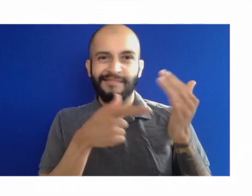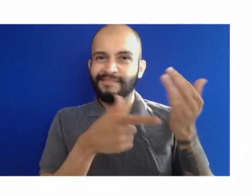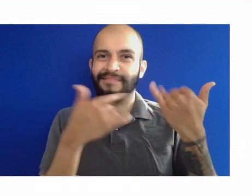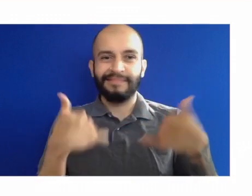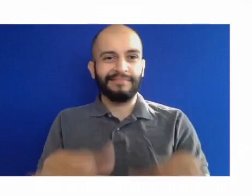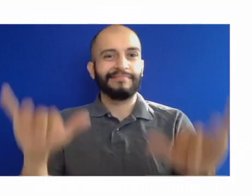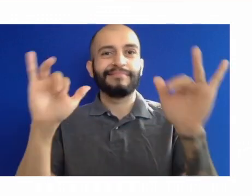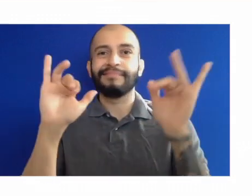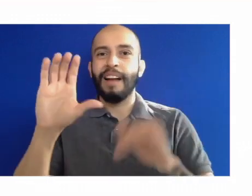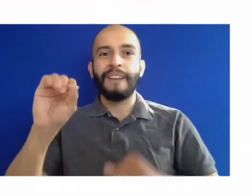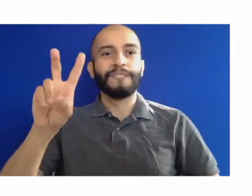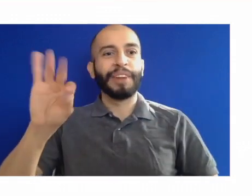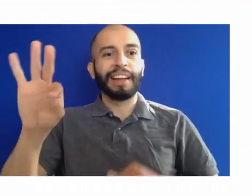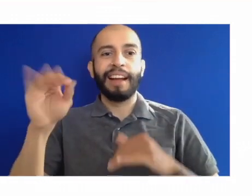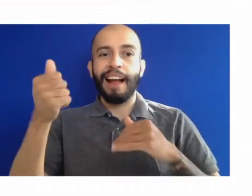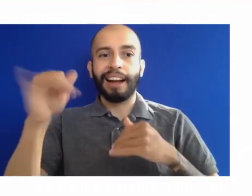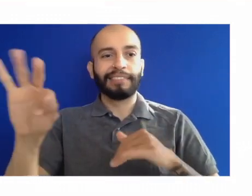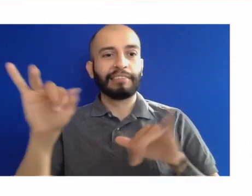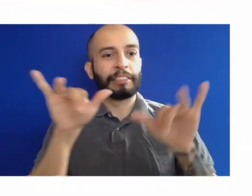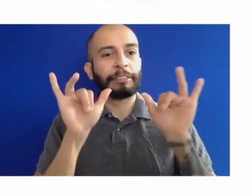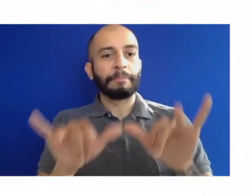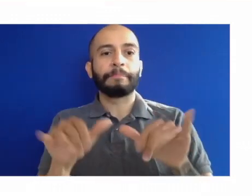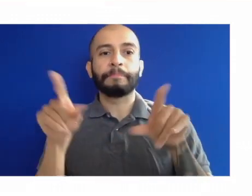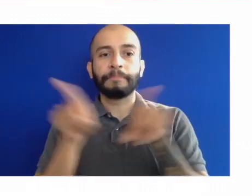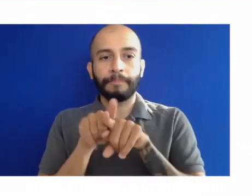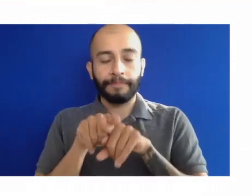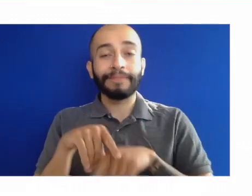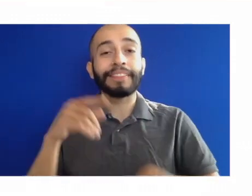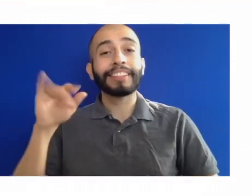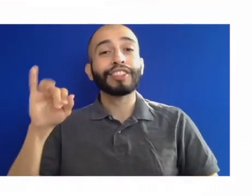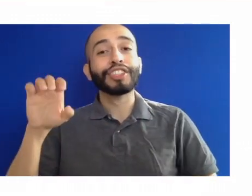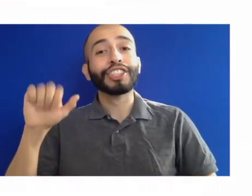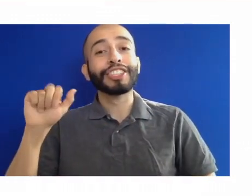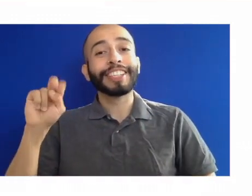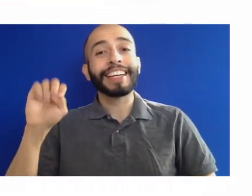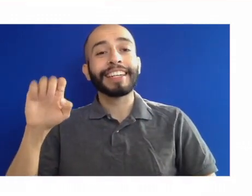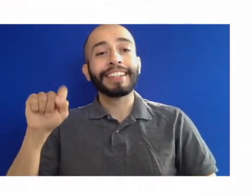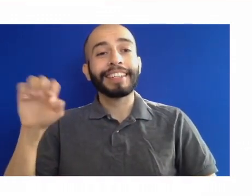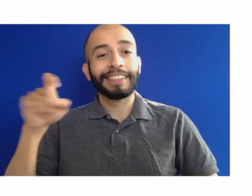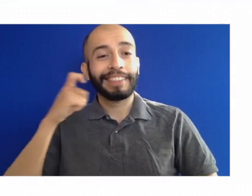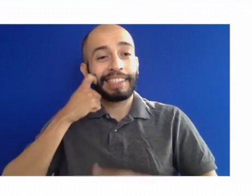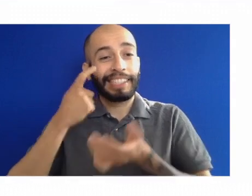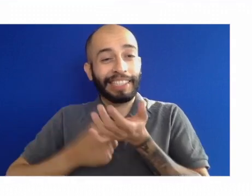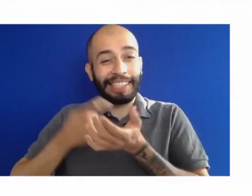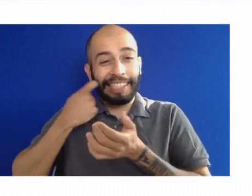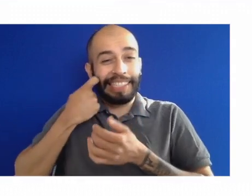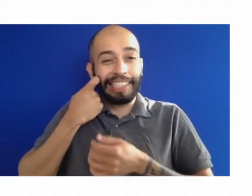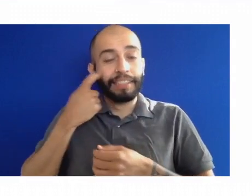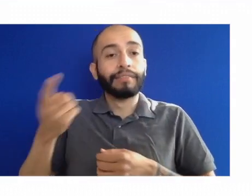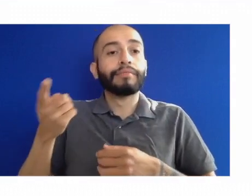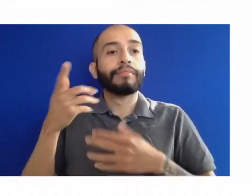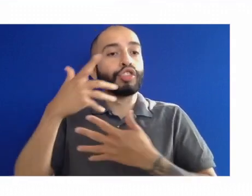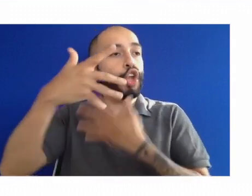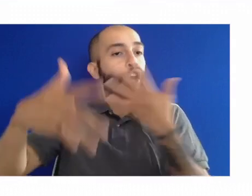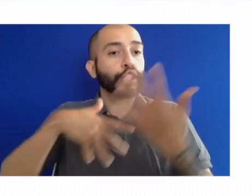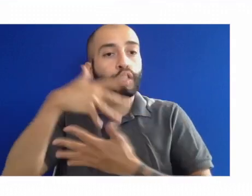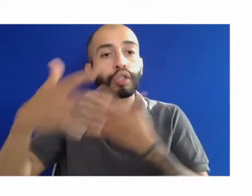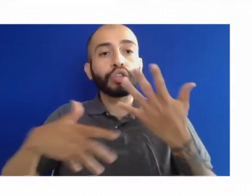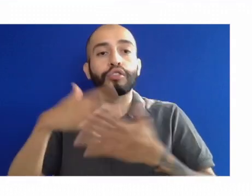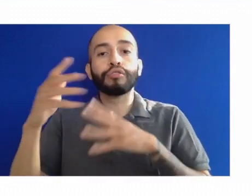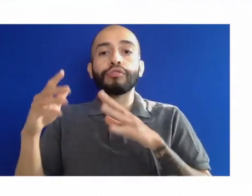that social milling aspect. And so when we had, you know, everyone move into a stay-at-home order, we had that social